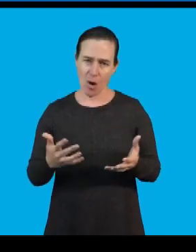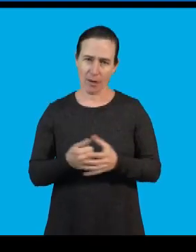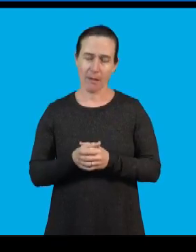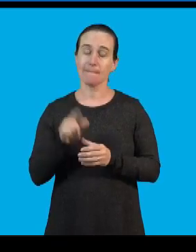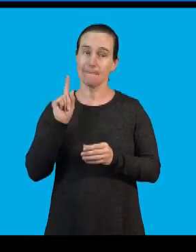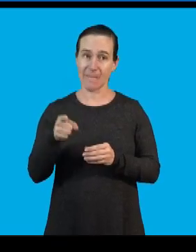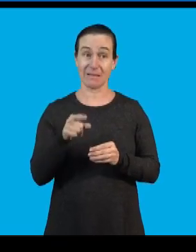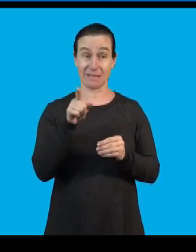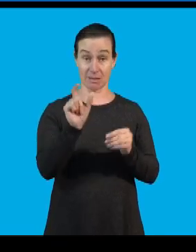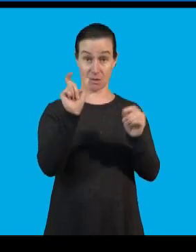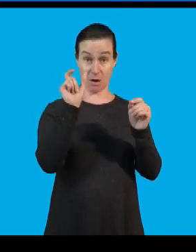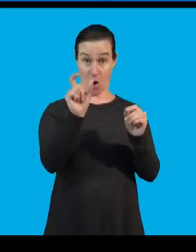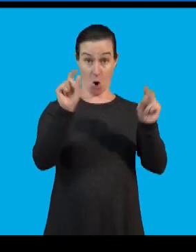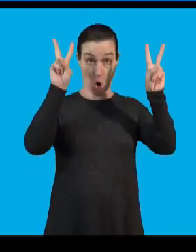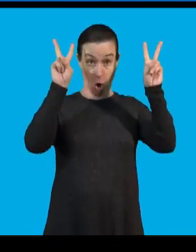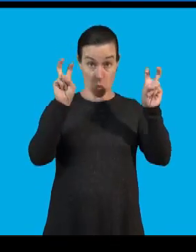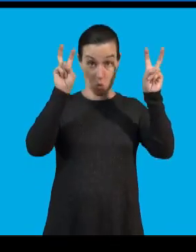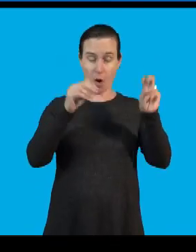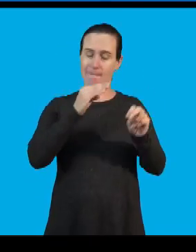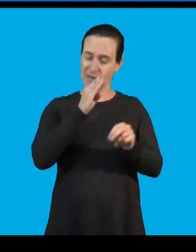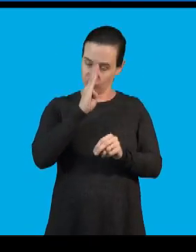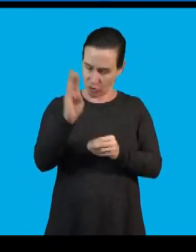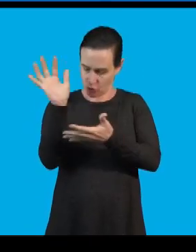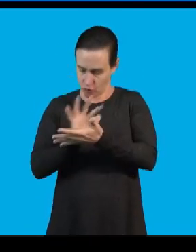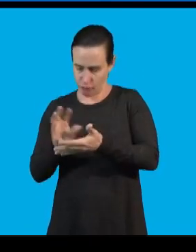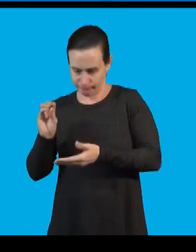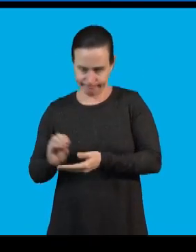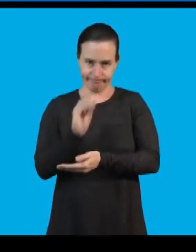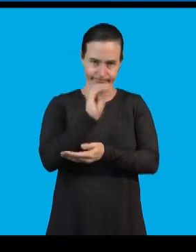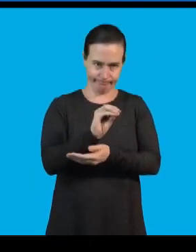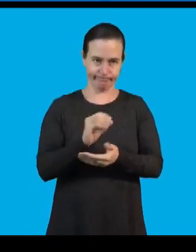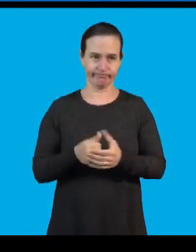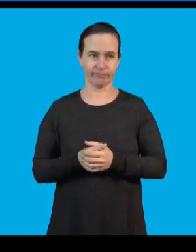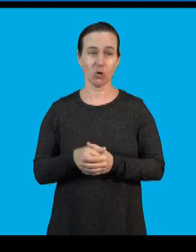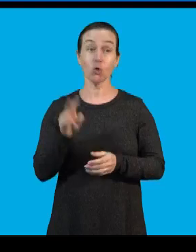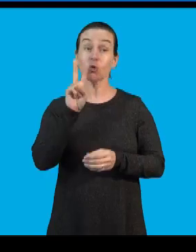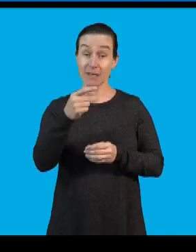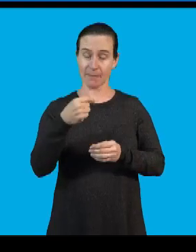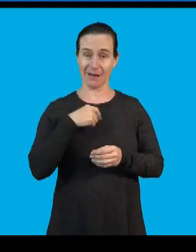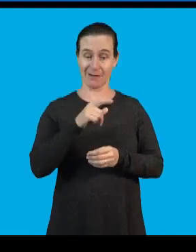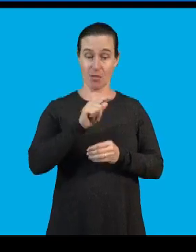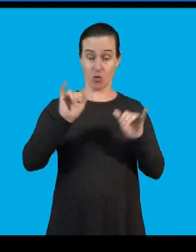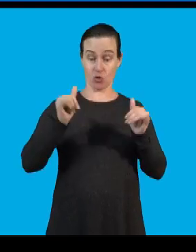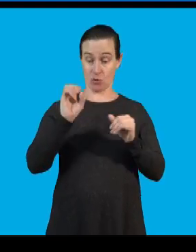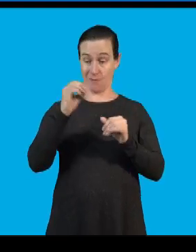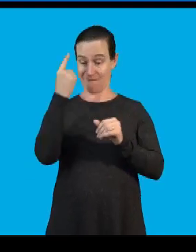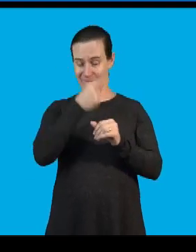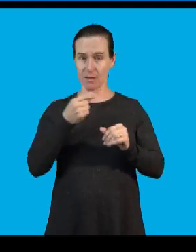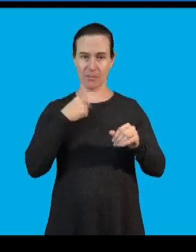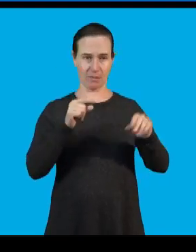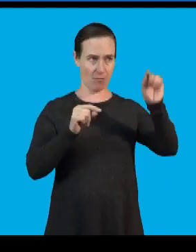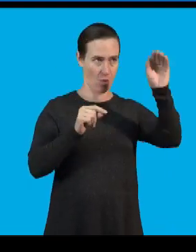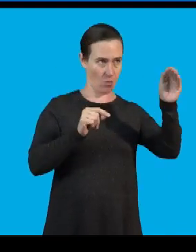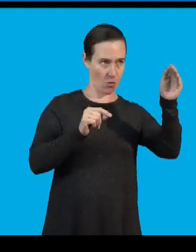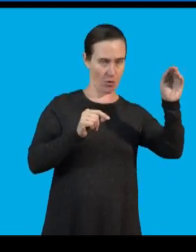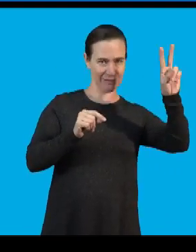why you have to give it as required by the question. And look at the inverted commas to show you